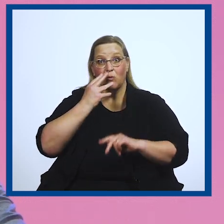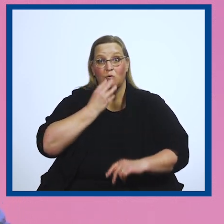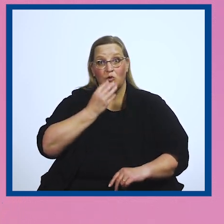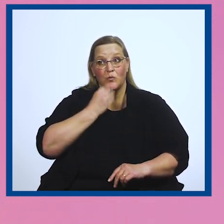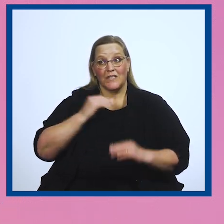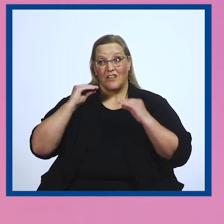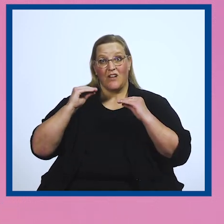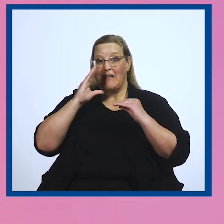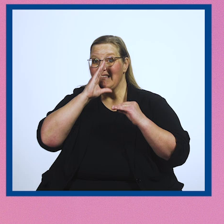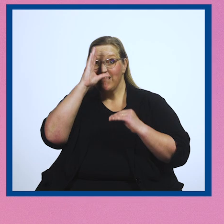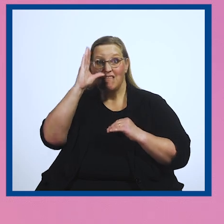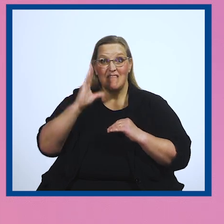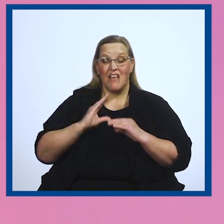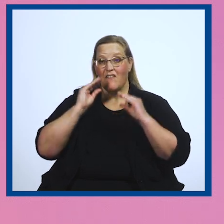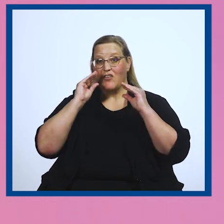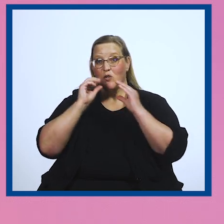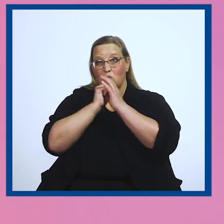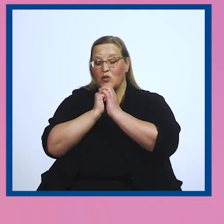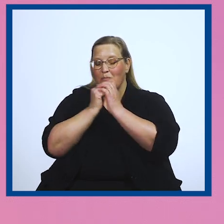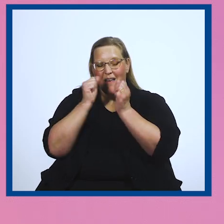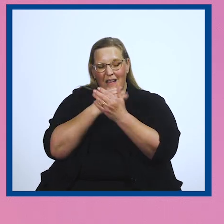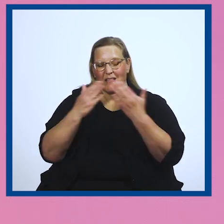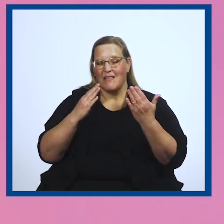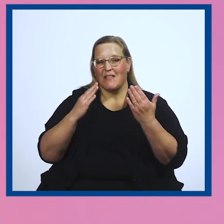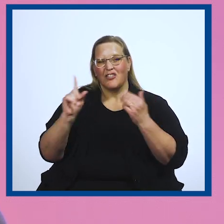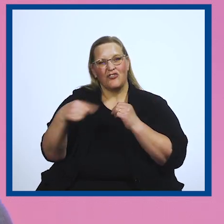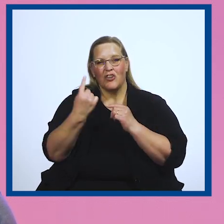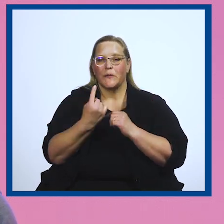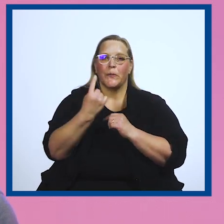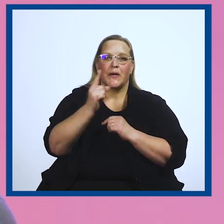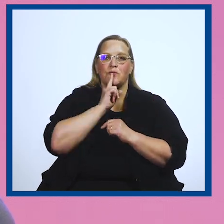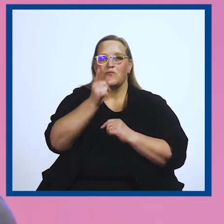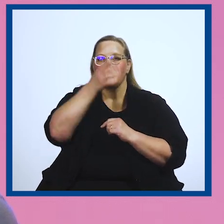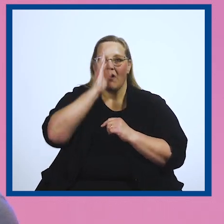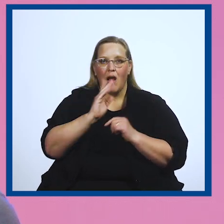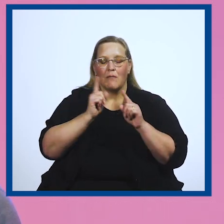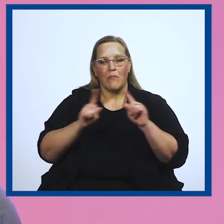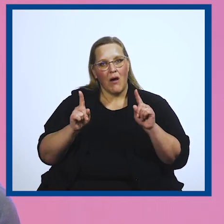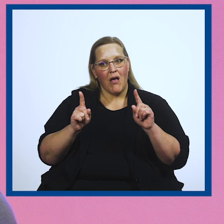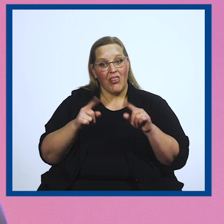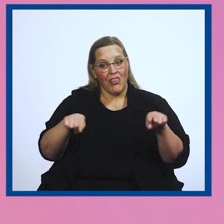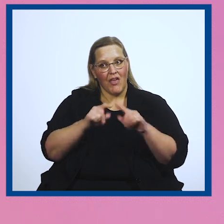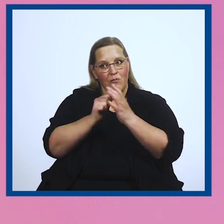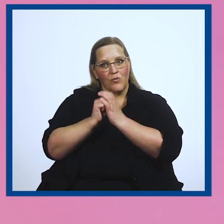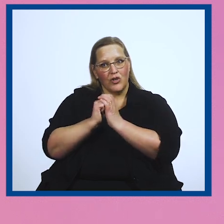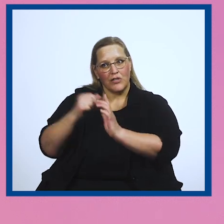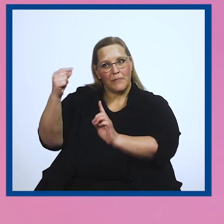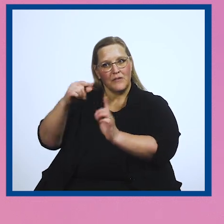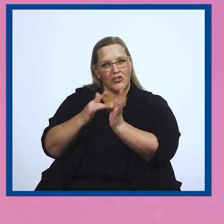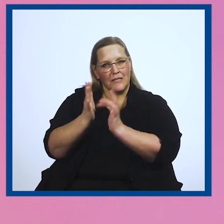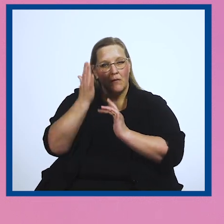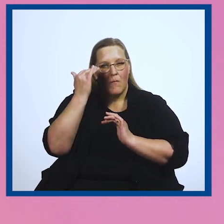never to worship anything but the one true God. Why did they worship him? Because they realized he was God. They realized that